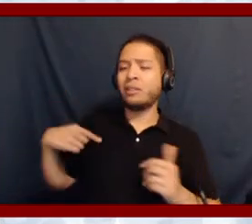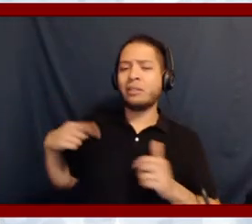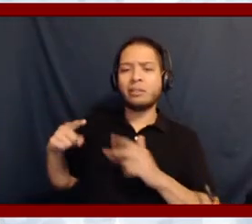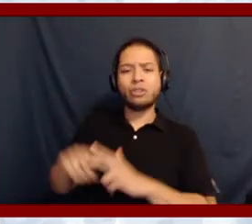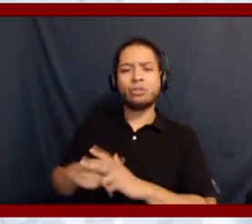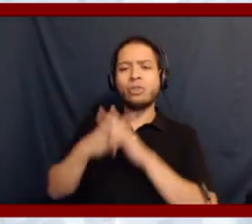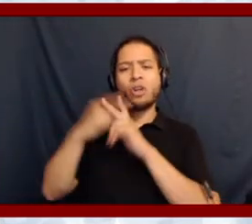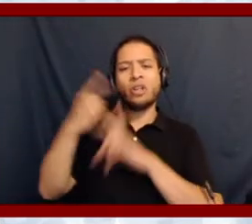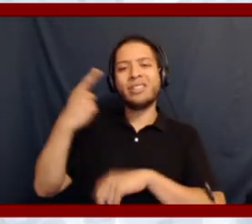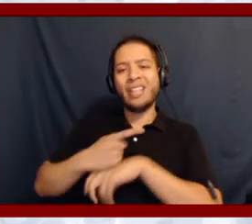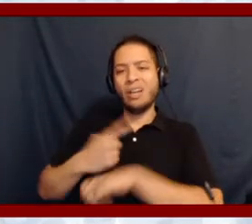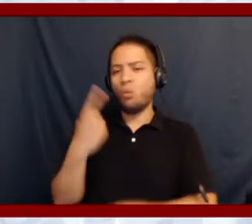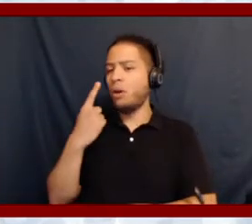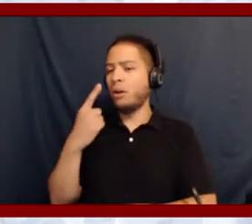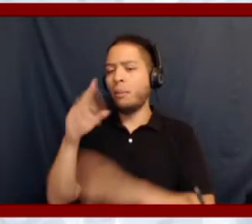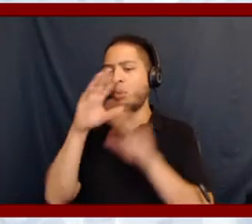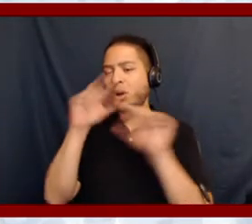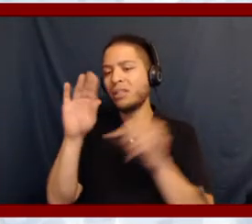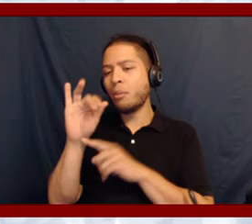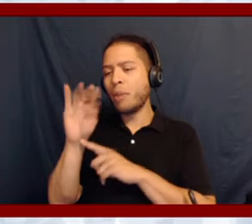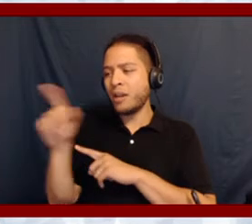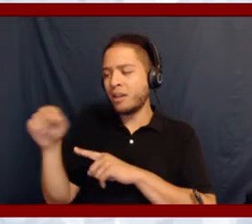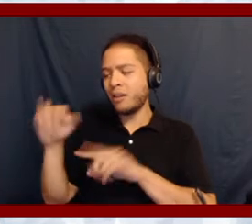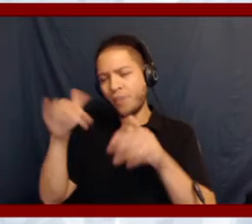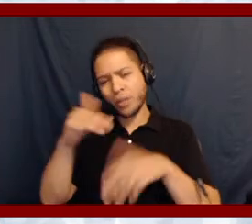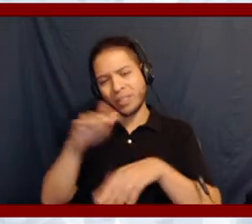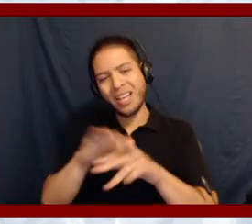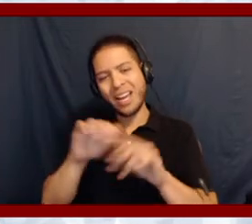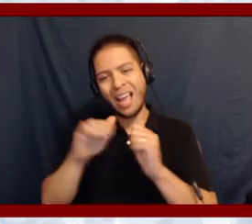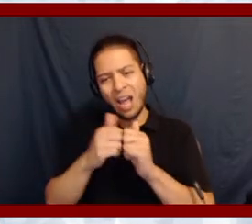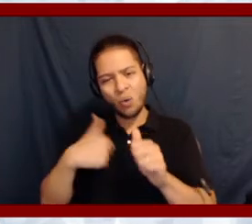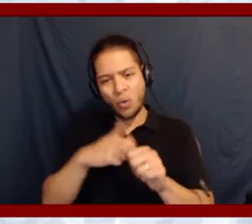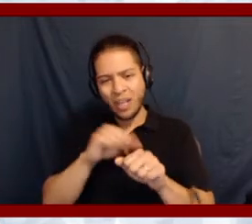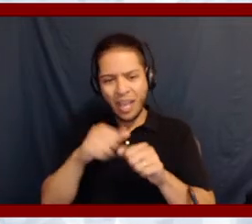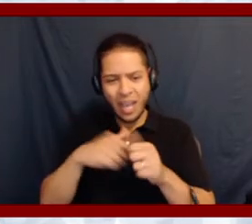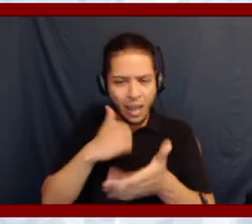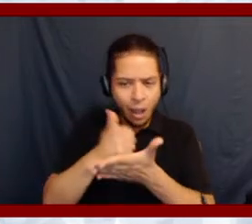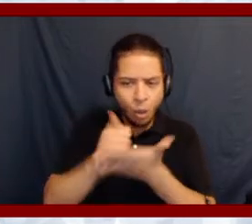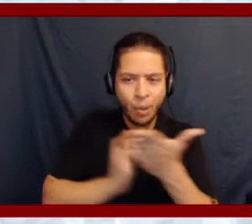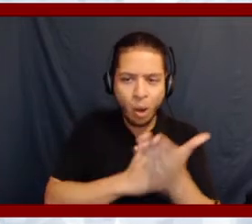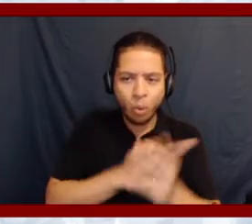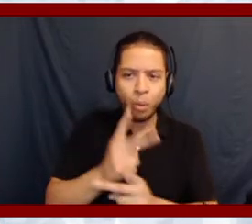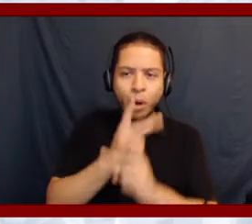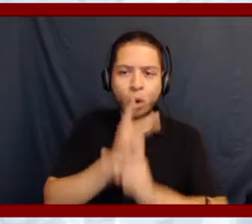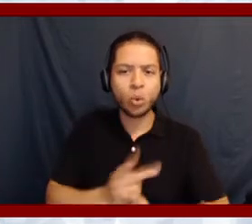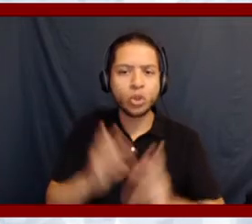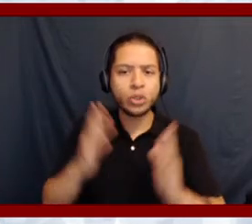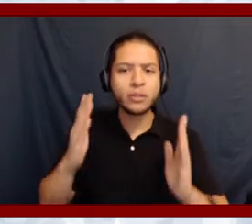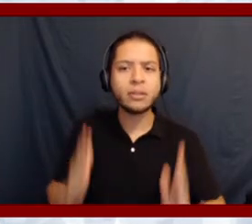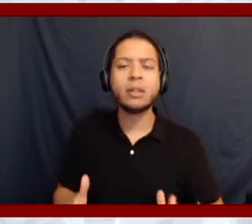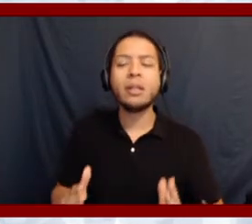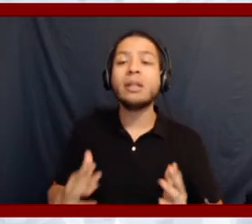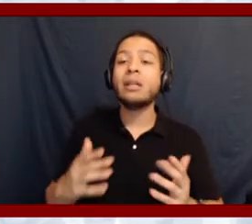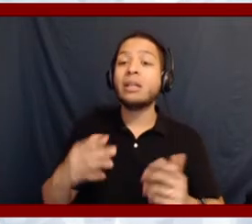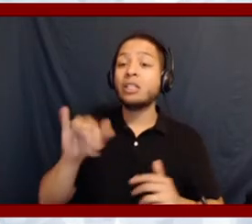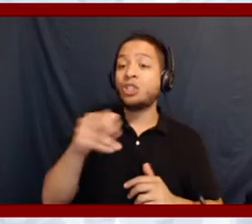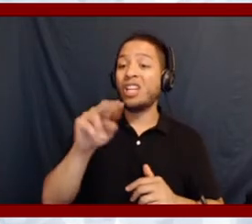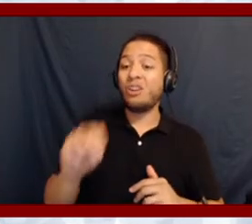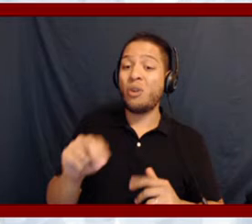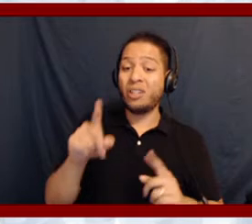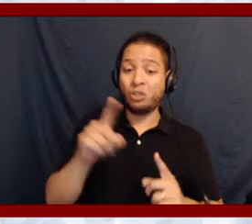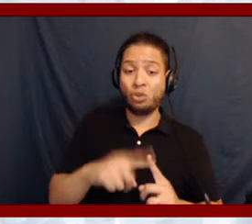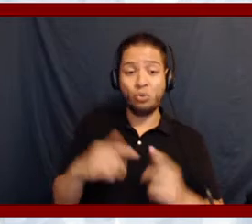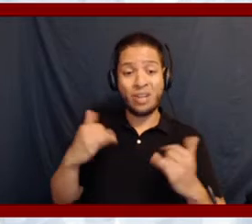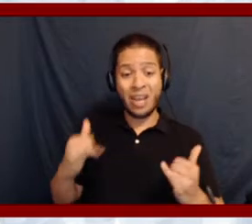relief for borrowers. These steps have provided, since January to now, $9.5 billion